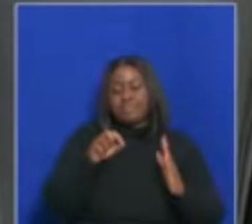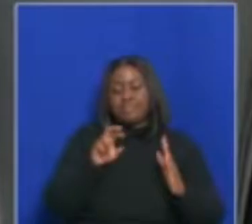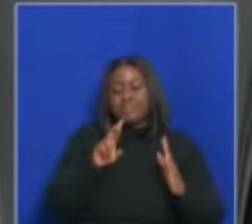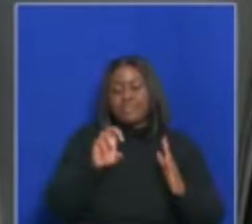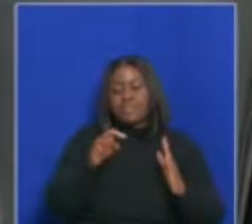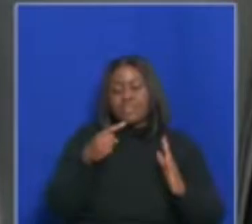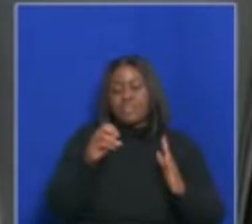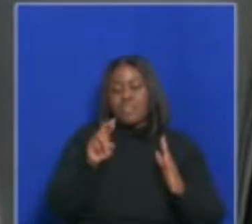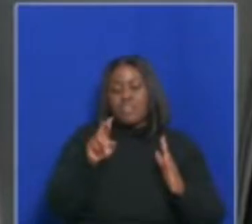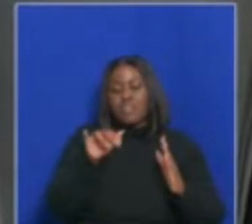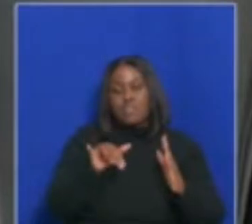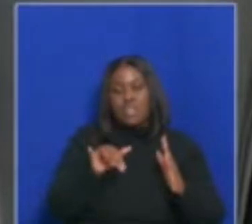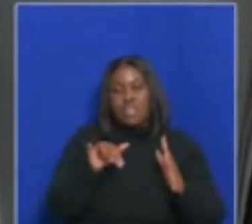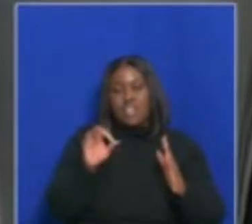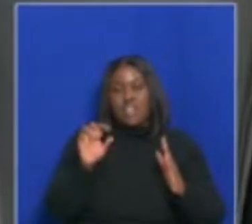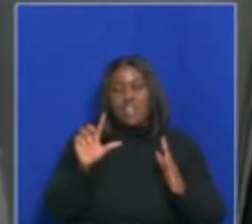2022,